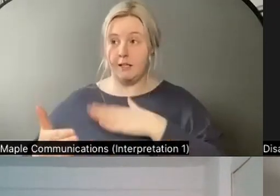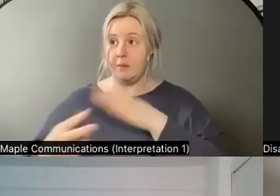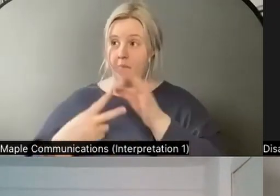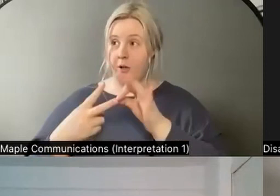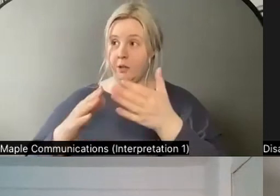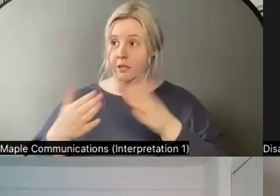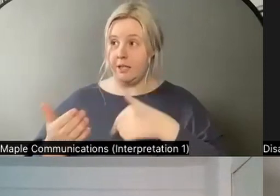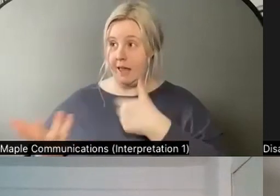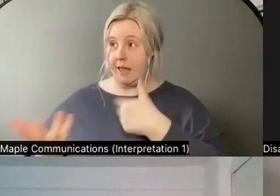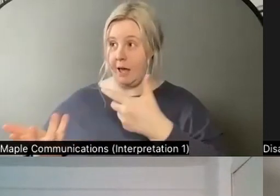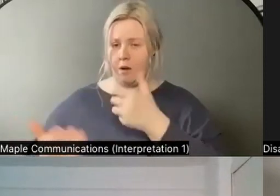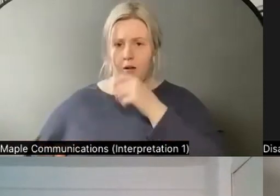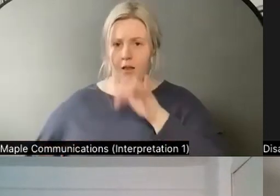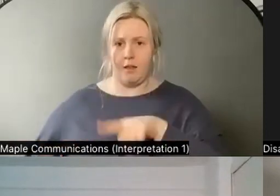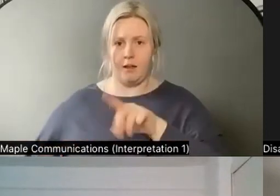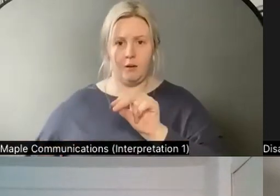But